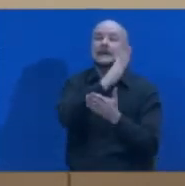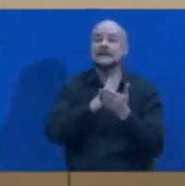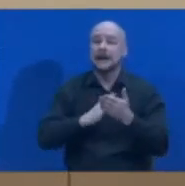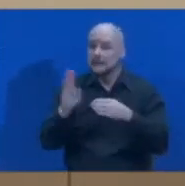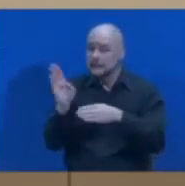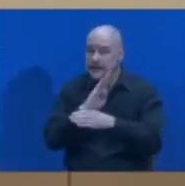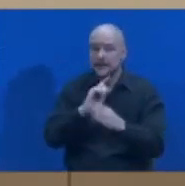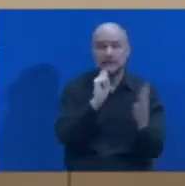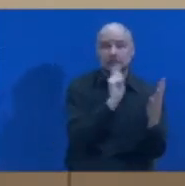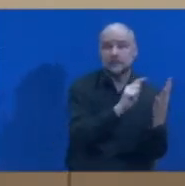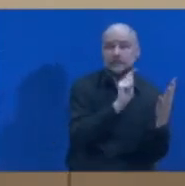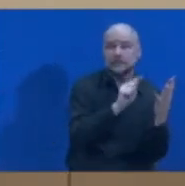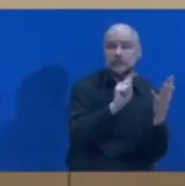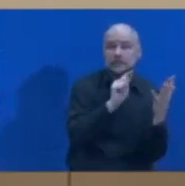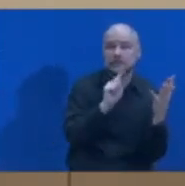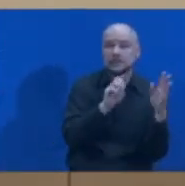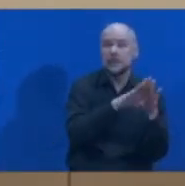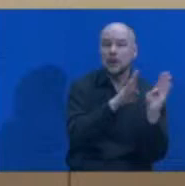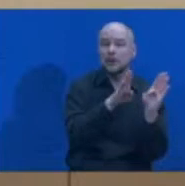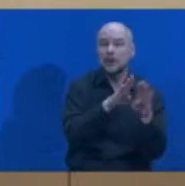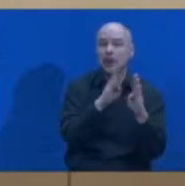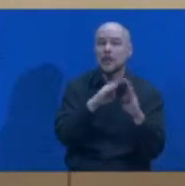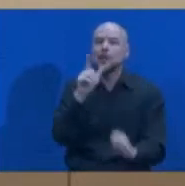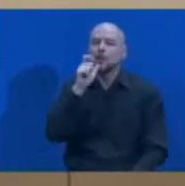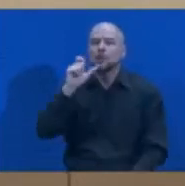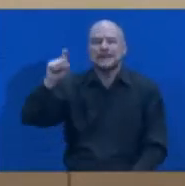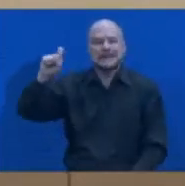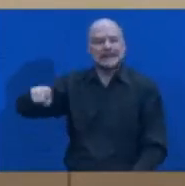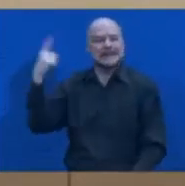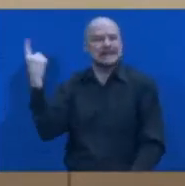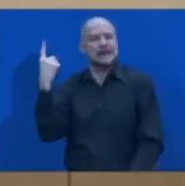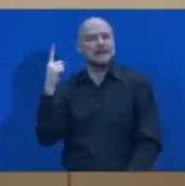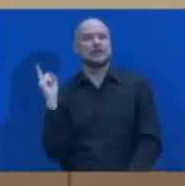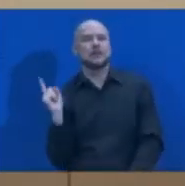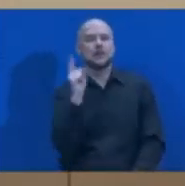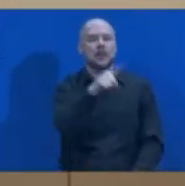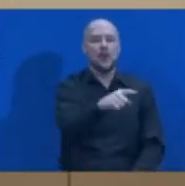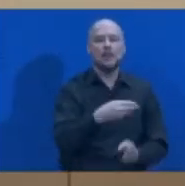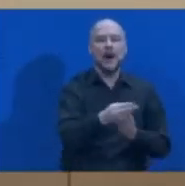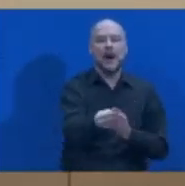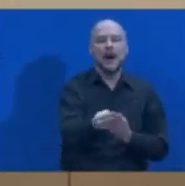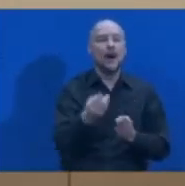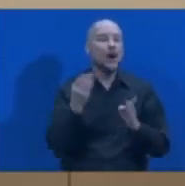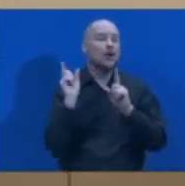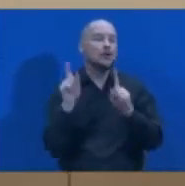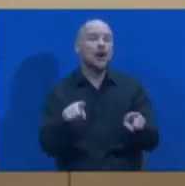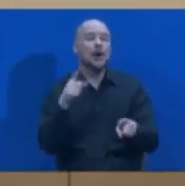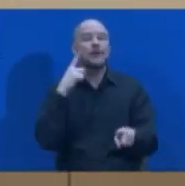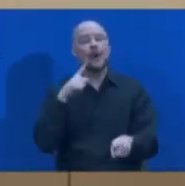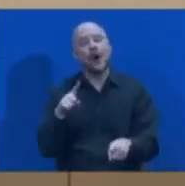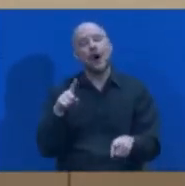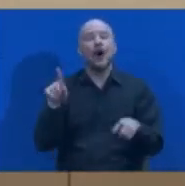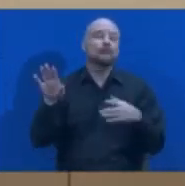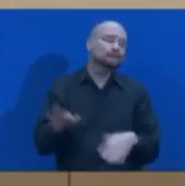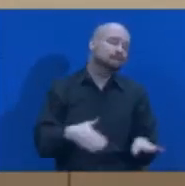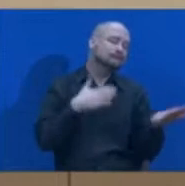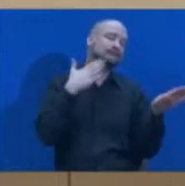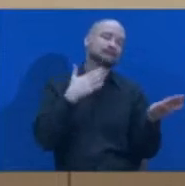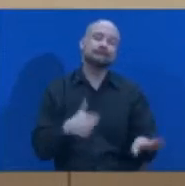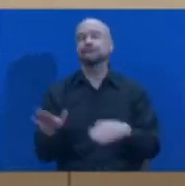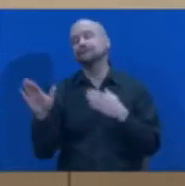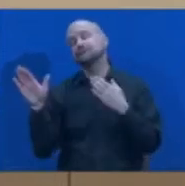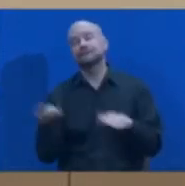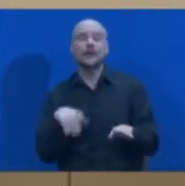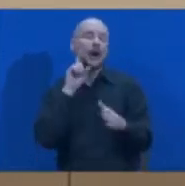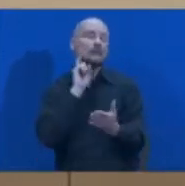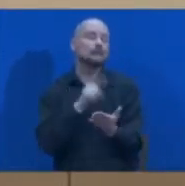up, are available to individuals who need something from that business. This should not be seen as an